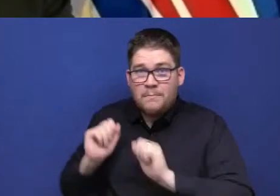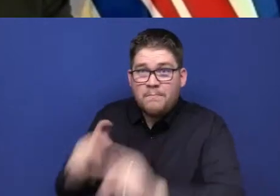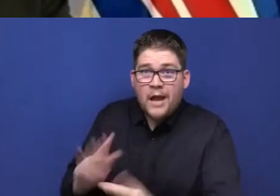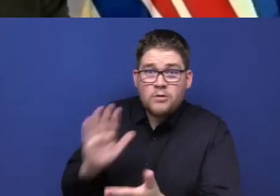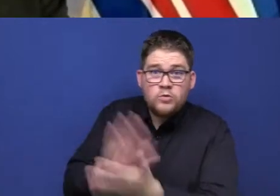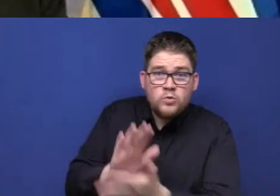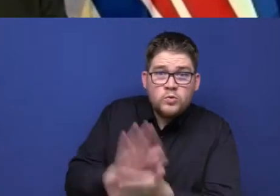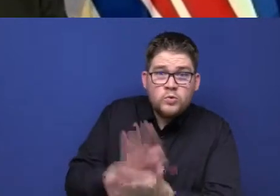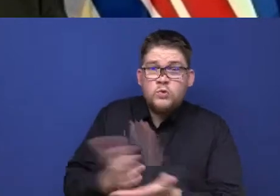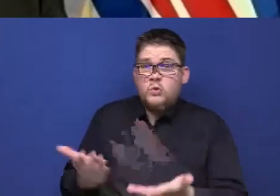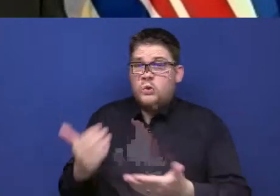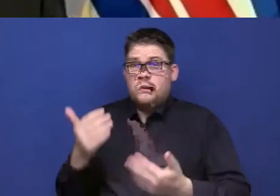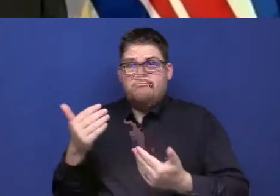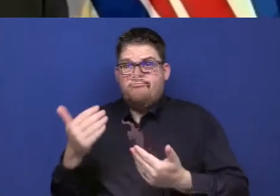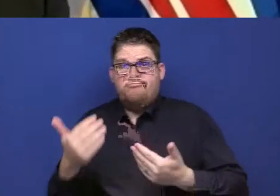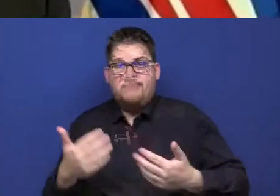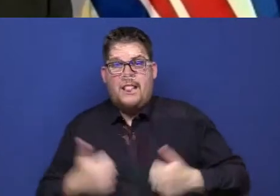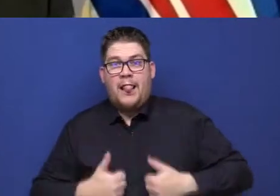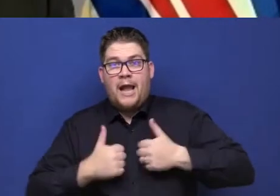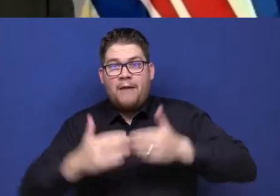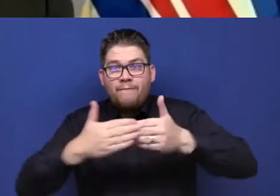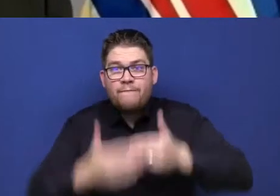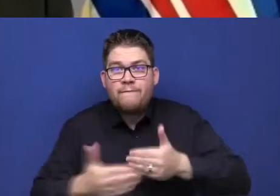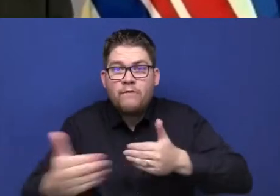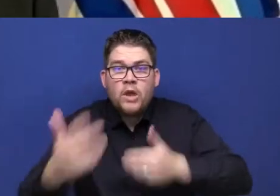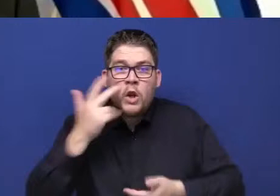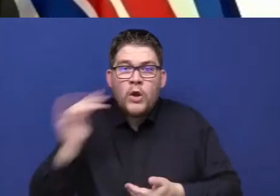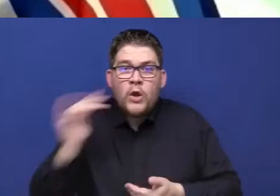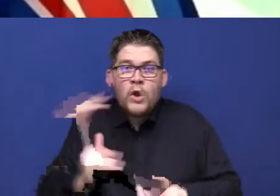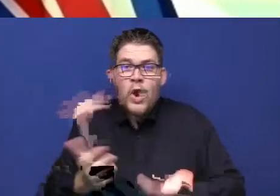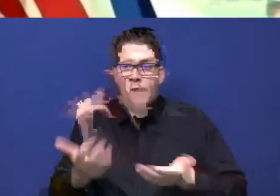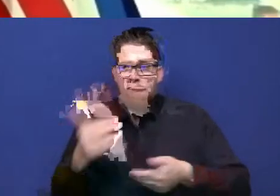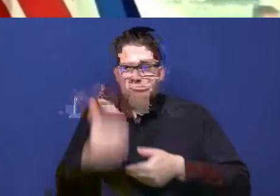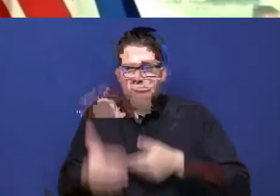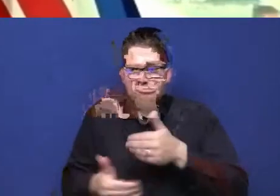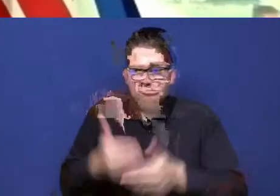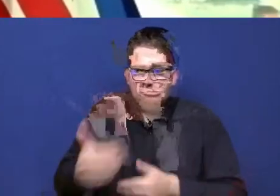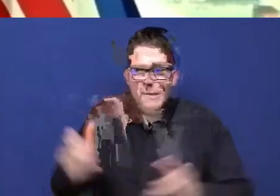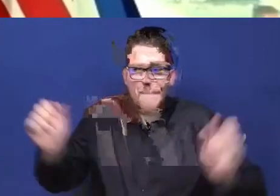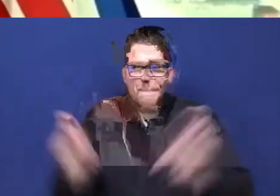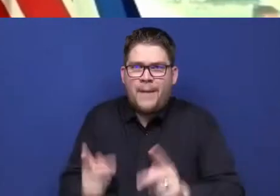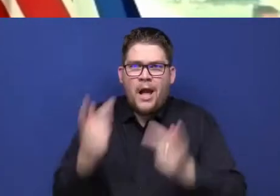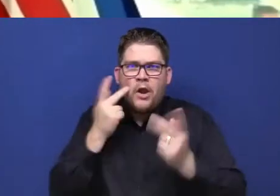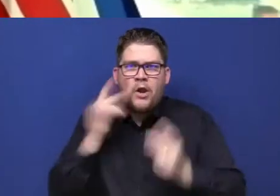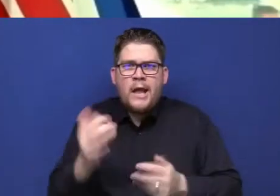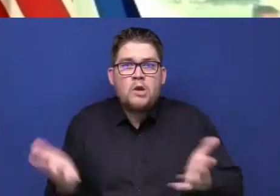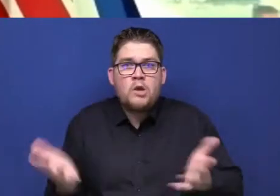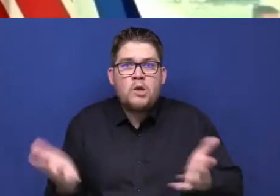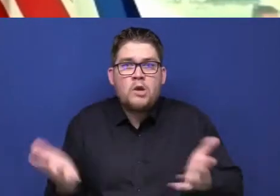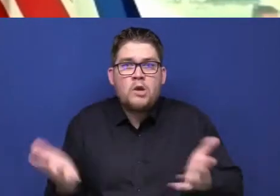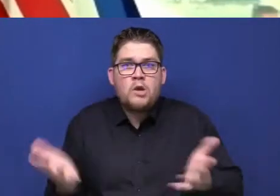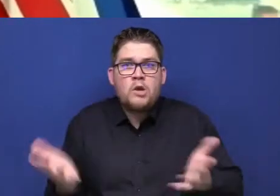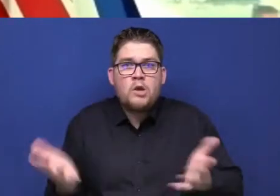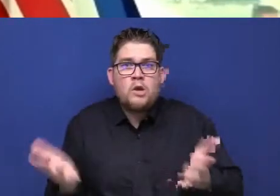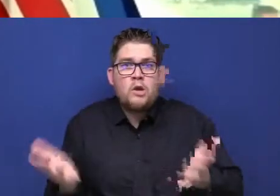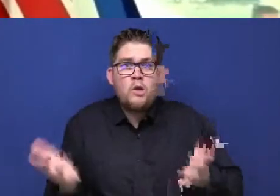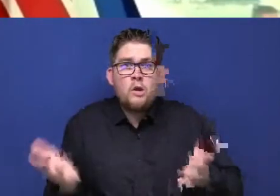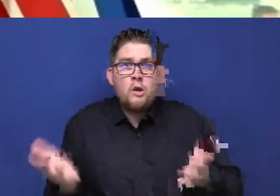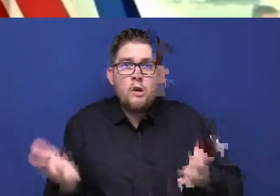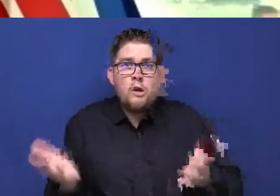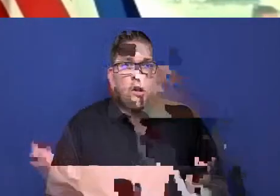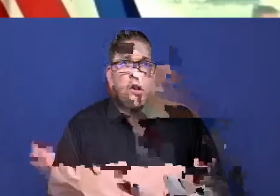private lawsuit, not a government one. And so I'm not in a position to comment on that. But what I can tell you is that we're working at